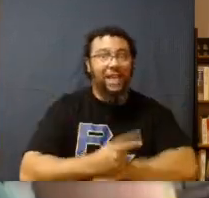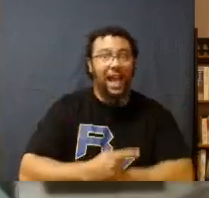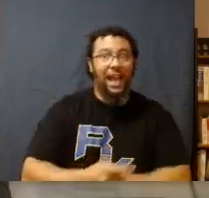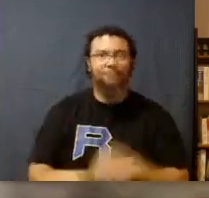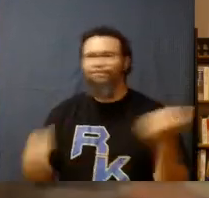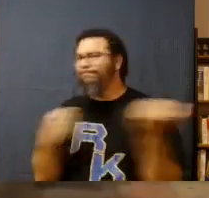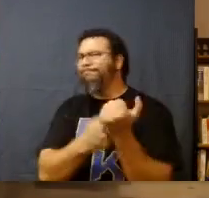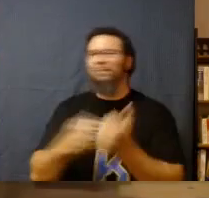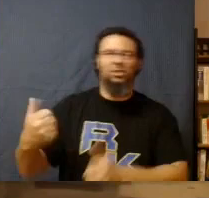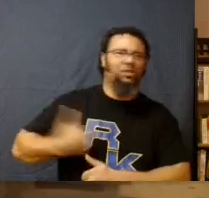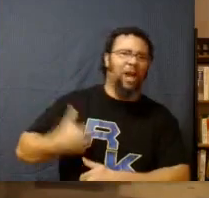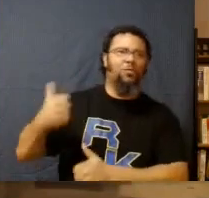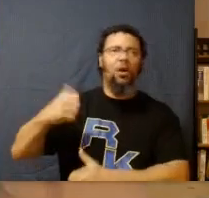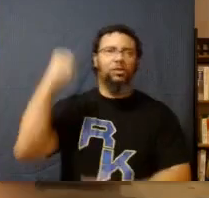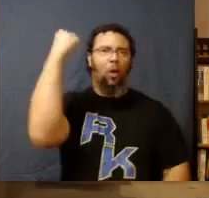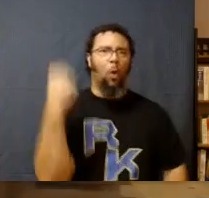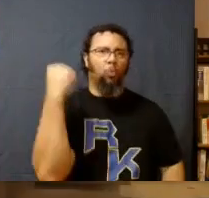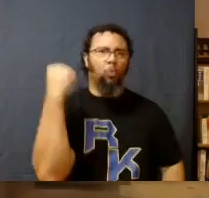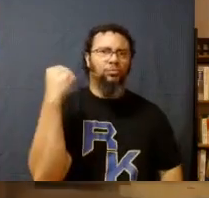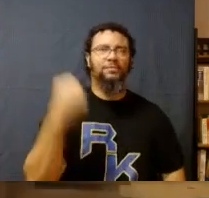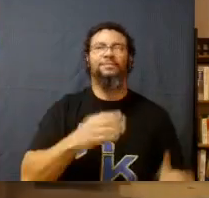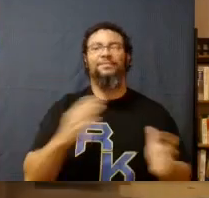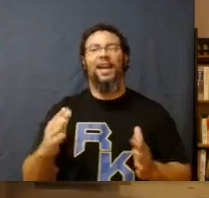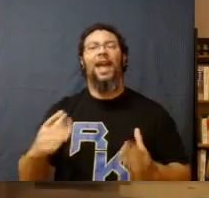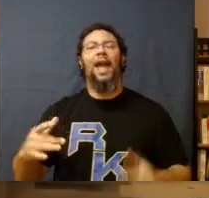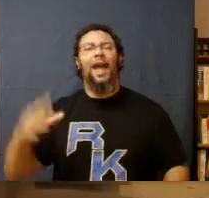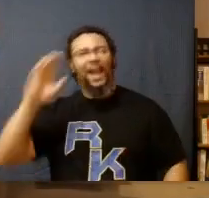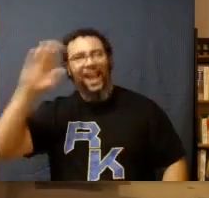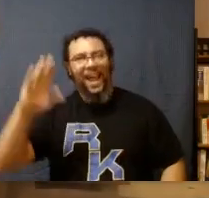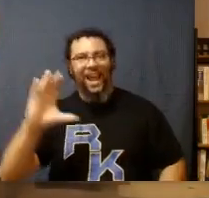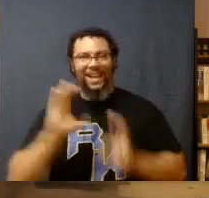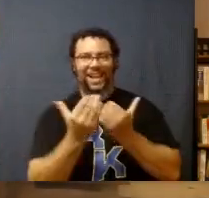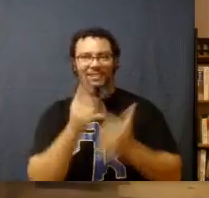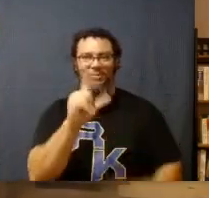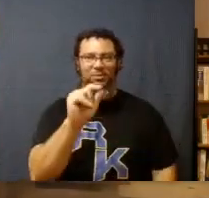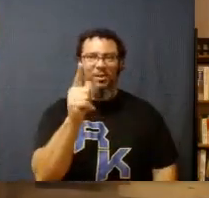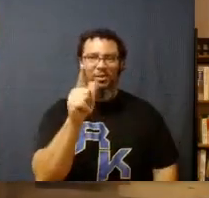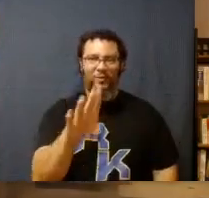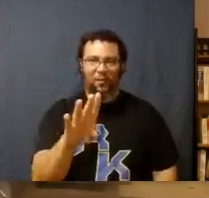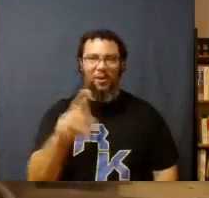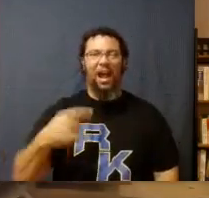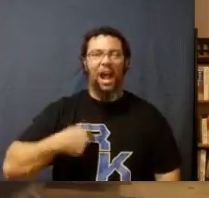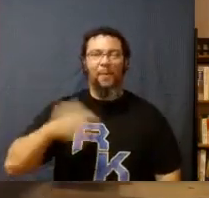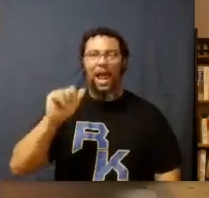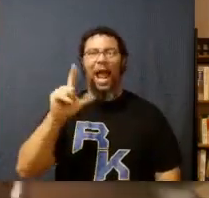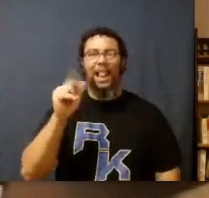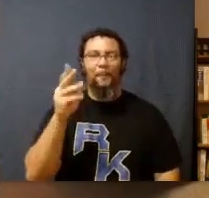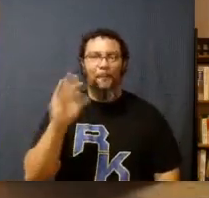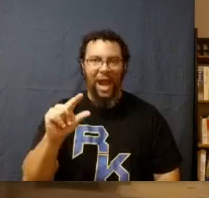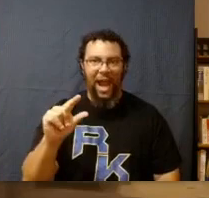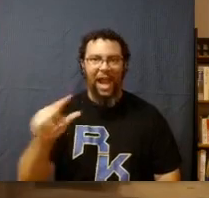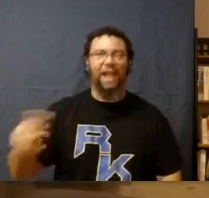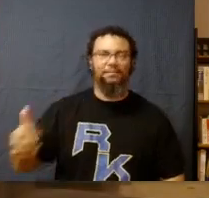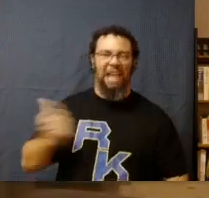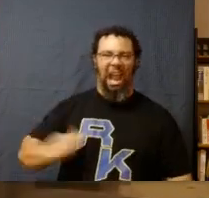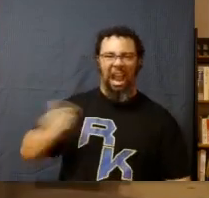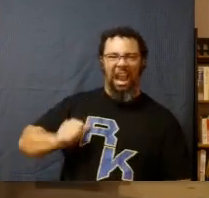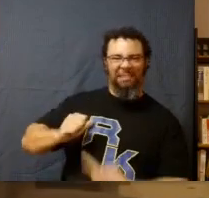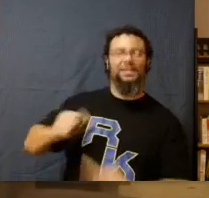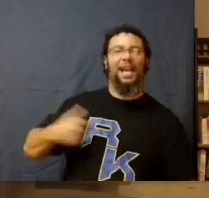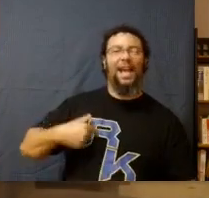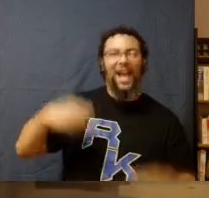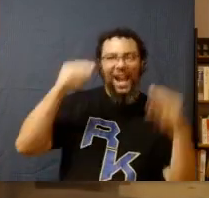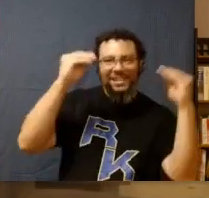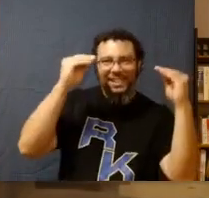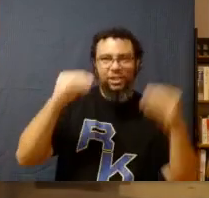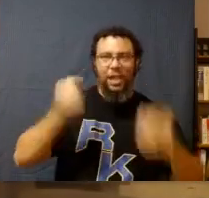Woo! Hi, class of 2024. My name is Miss Alming Ranke. That's what you'll see on the schedule, but Miss A. I teach